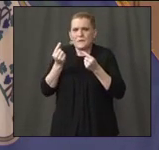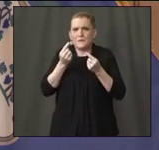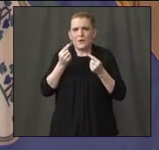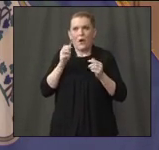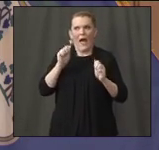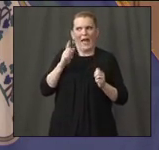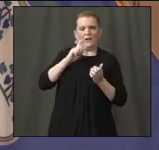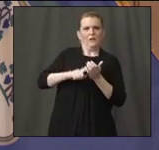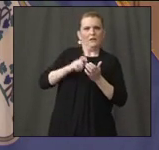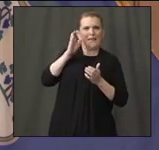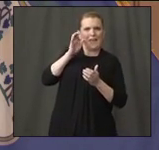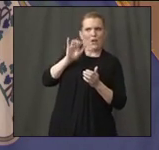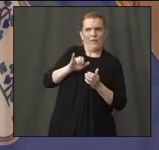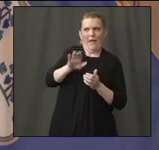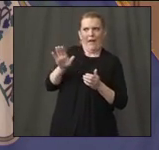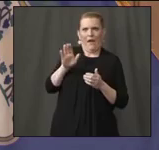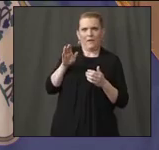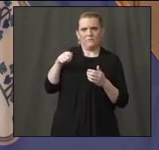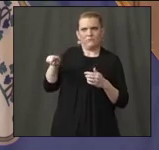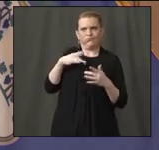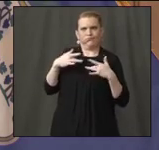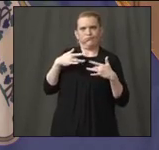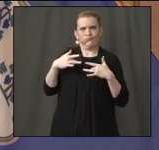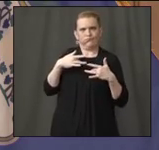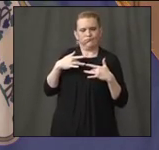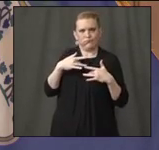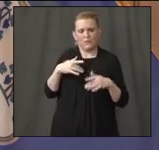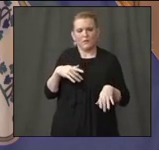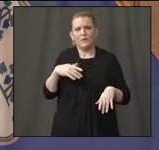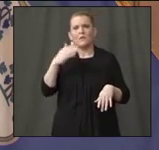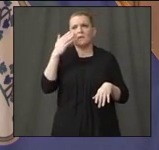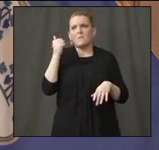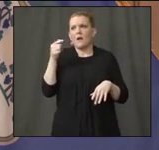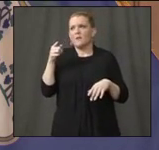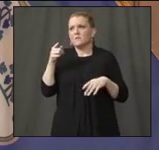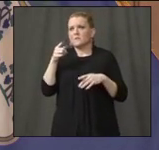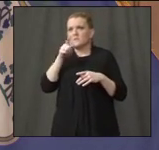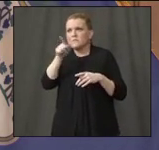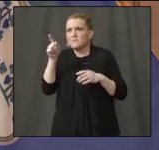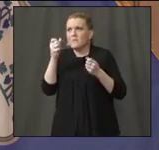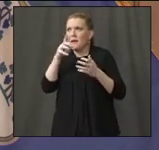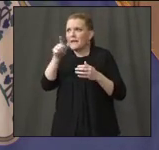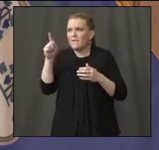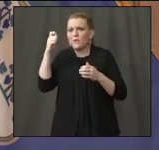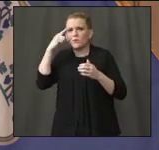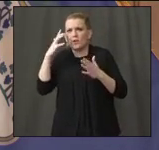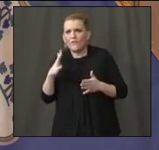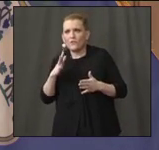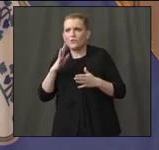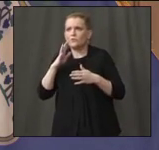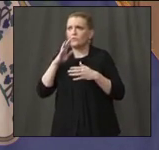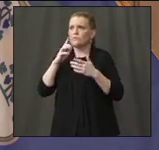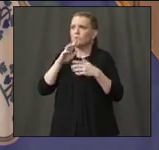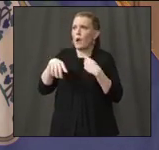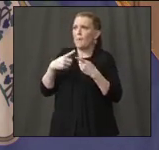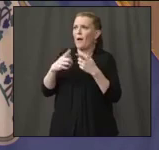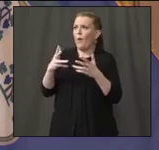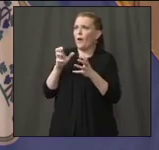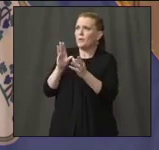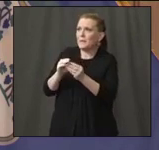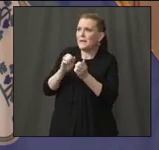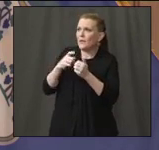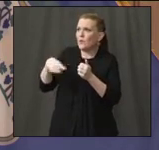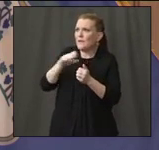about having a special session of the legislature to slash spending or increase taxes. Governors talking about bills piling up on